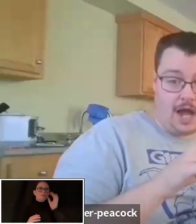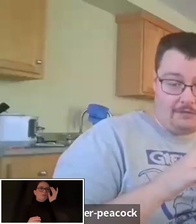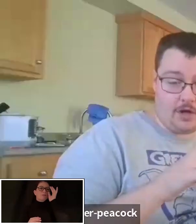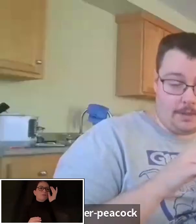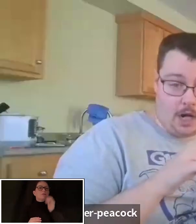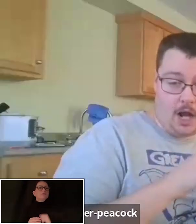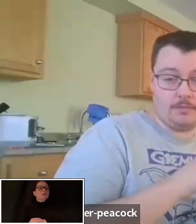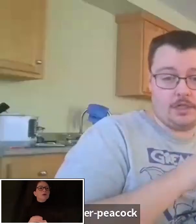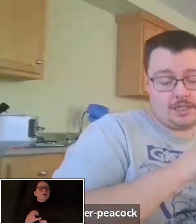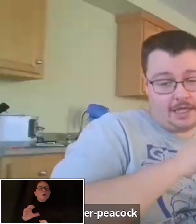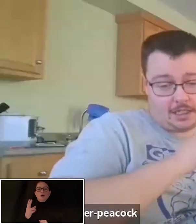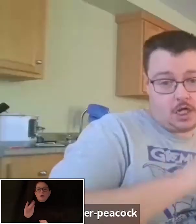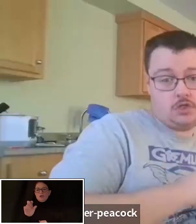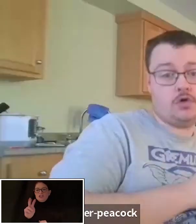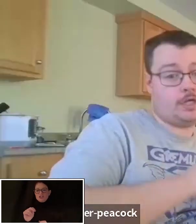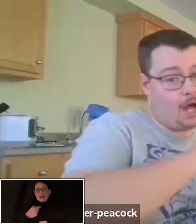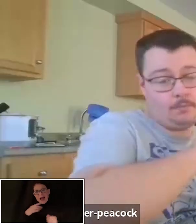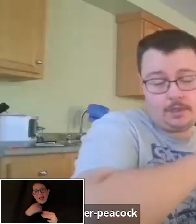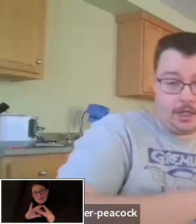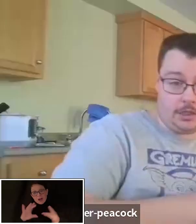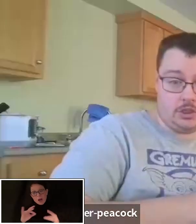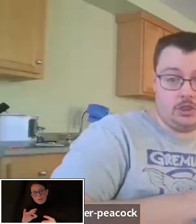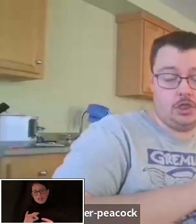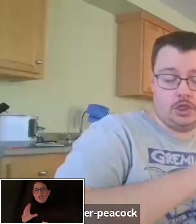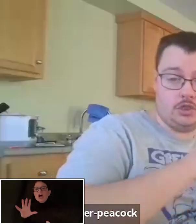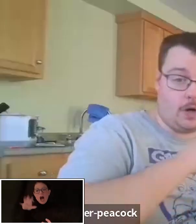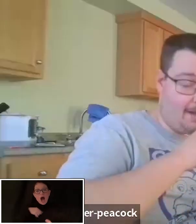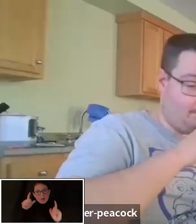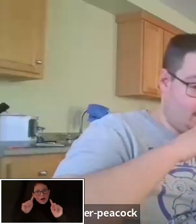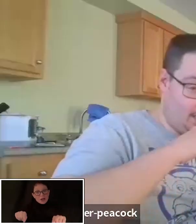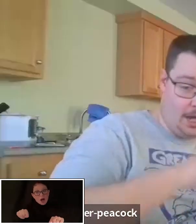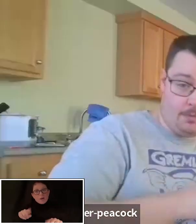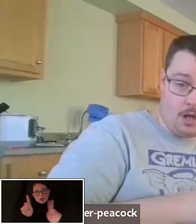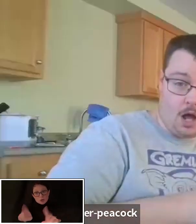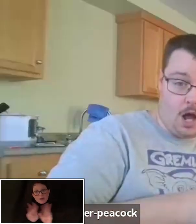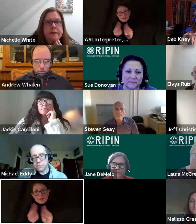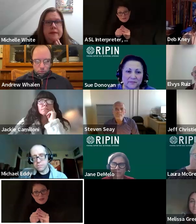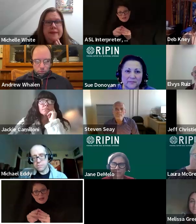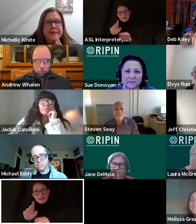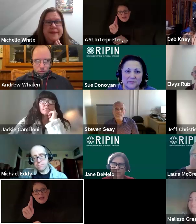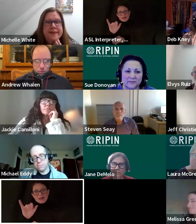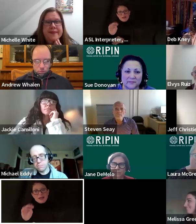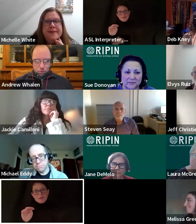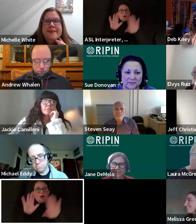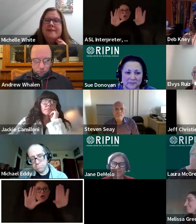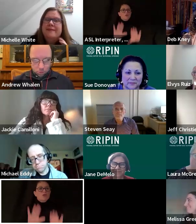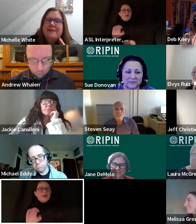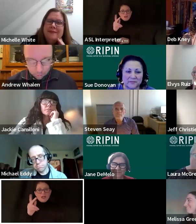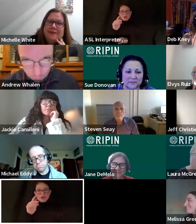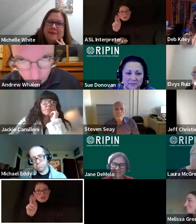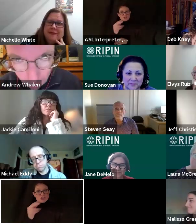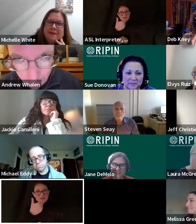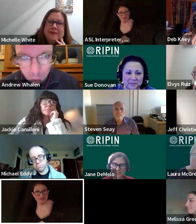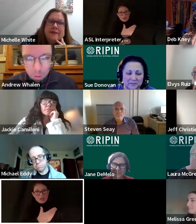Well, I have a comment. I'm going to say this. You can count me in to join that meeting, Kim. I'm Great, open-minded Christian. for this